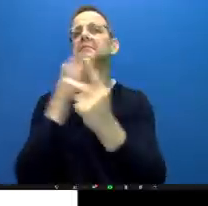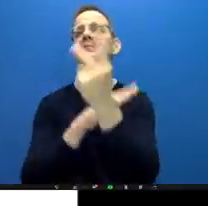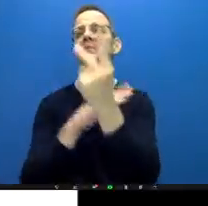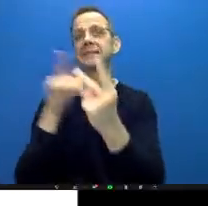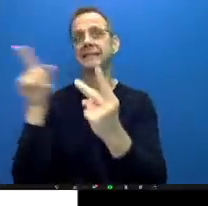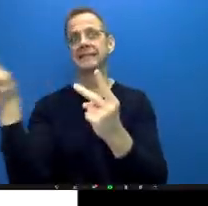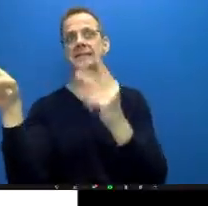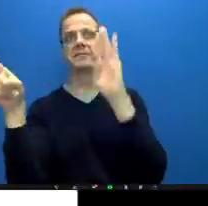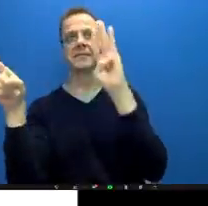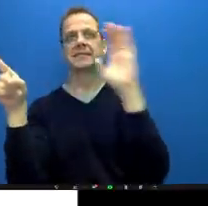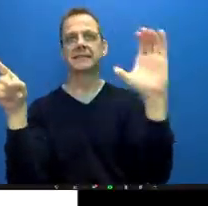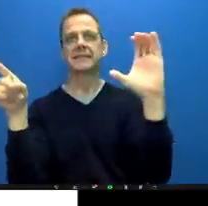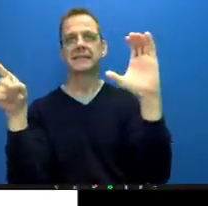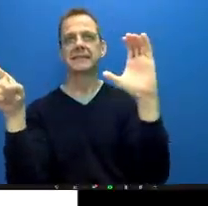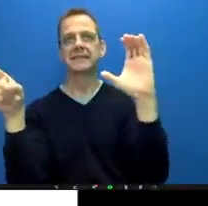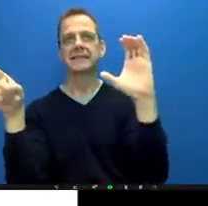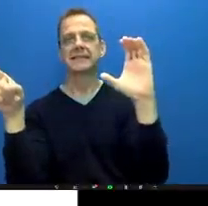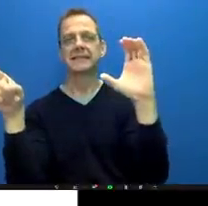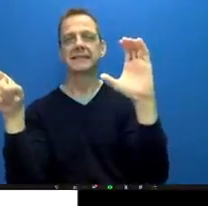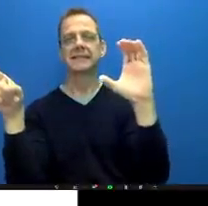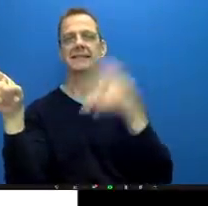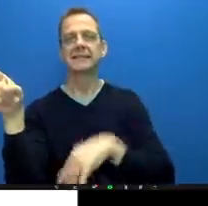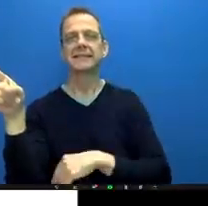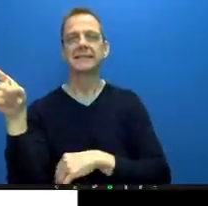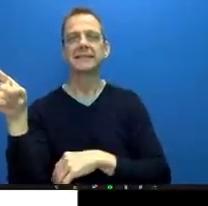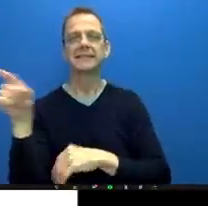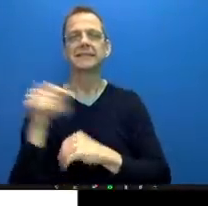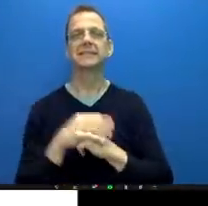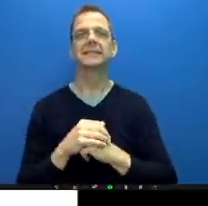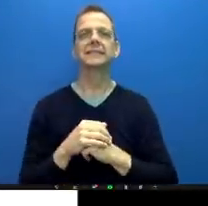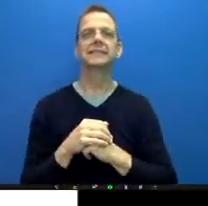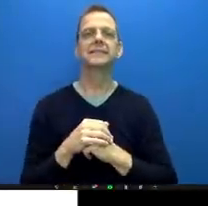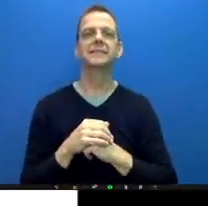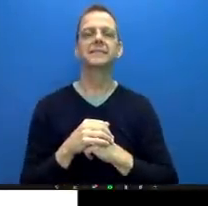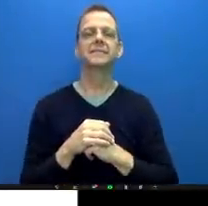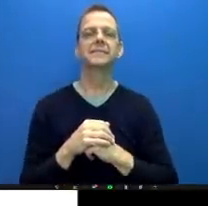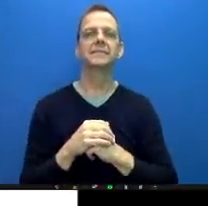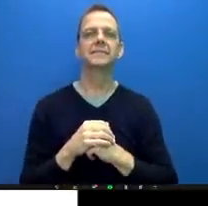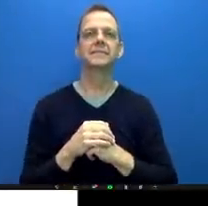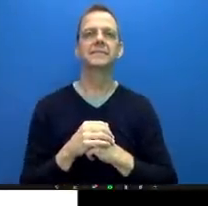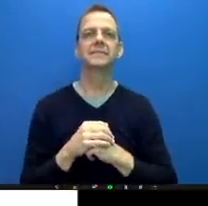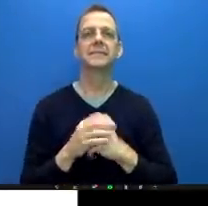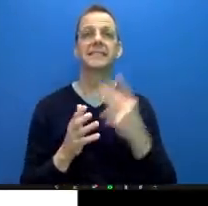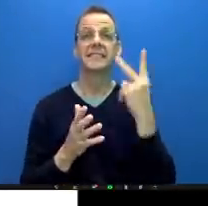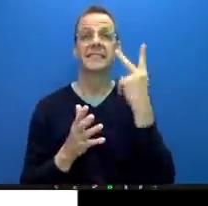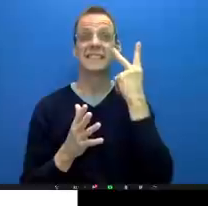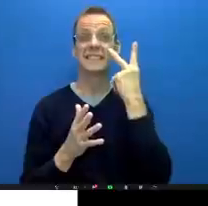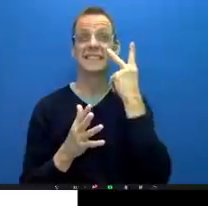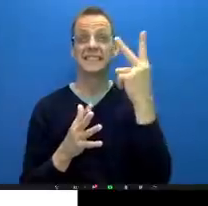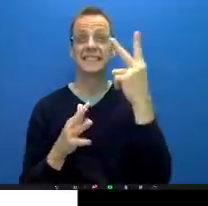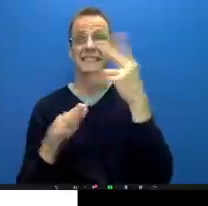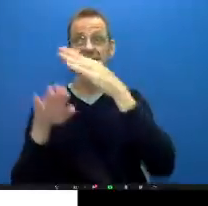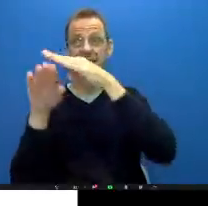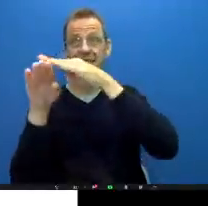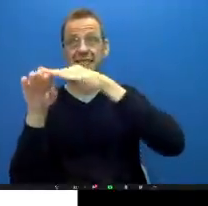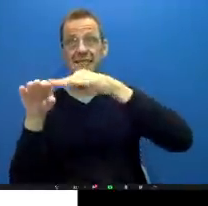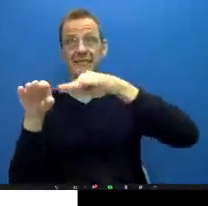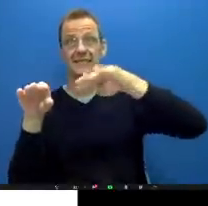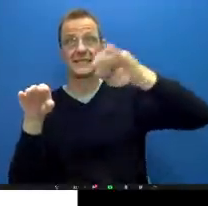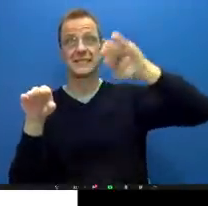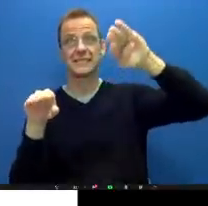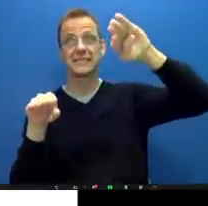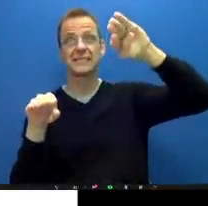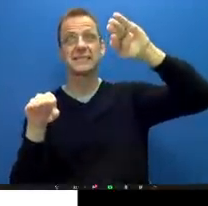the very high levels of daily new cases, and lower corner graph shows hospitalizations and